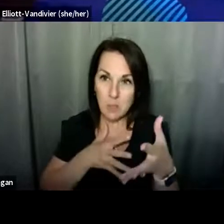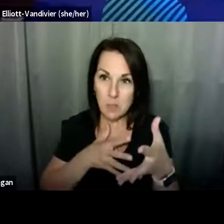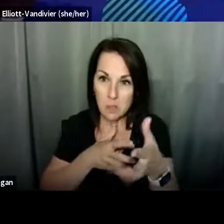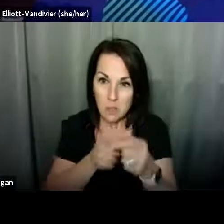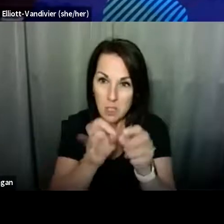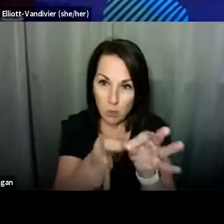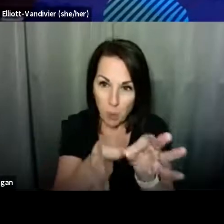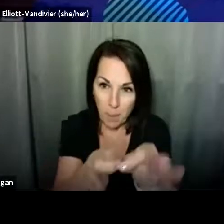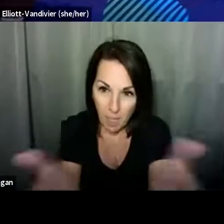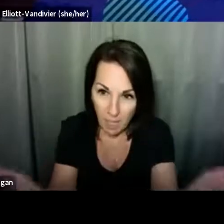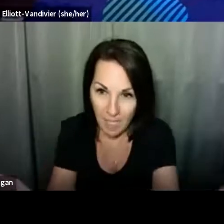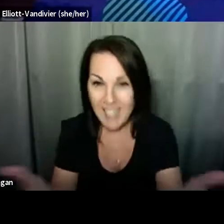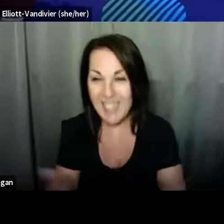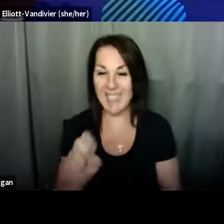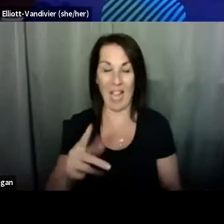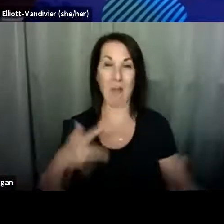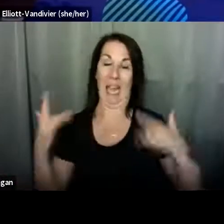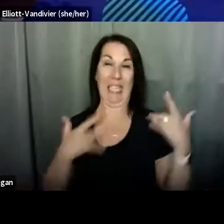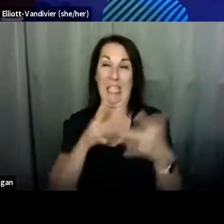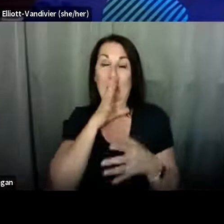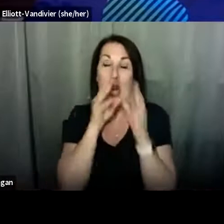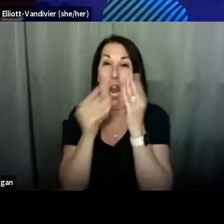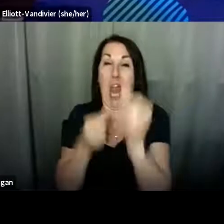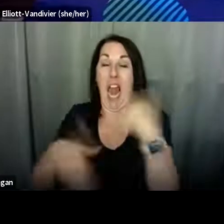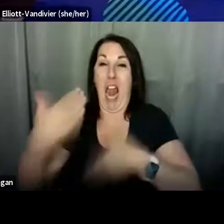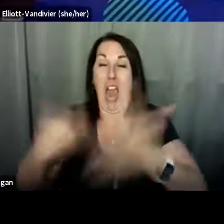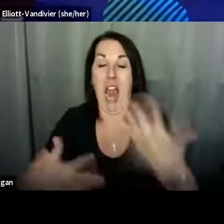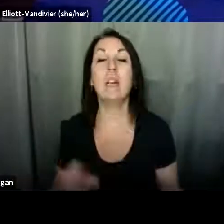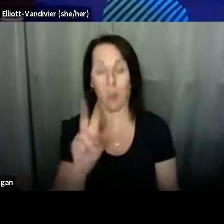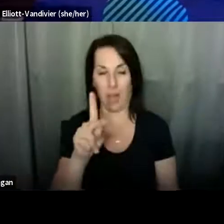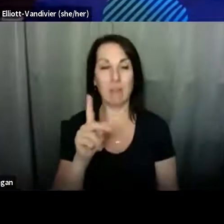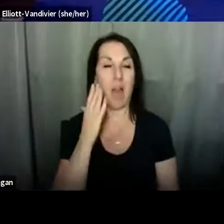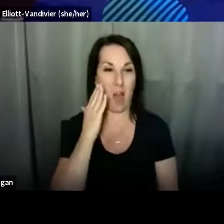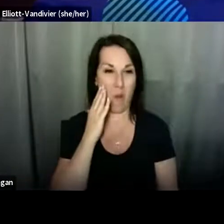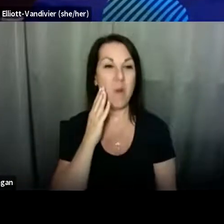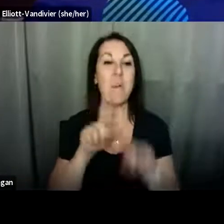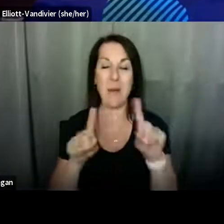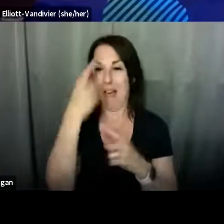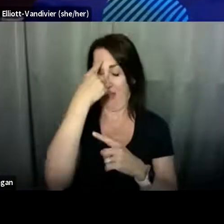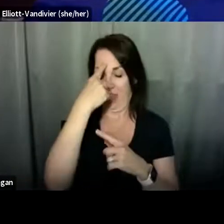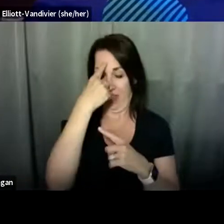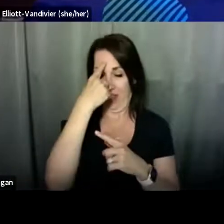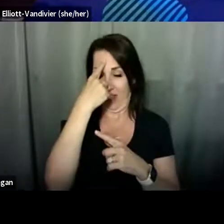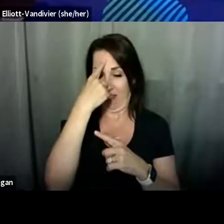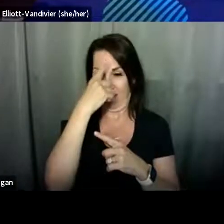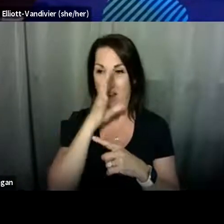interpret. When I get excited, I talk faster. I know. So, but when I'm thinking, I talk very slow.